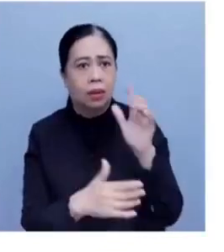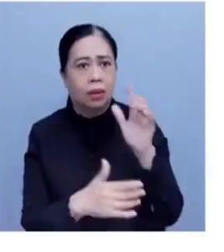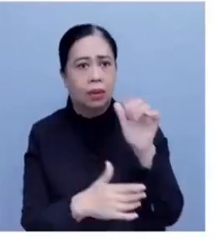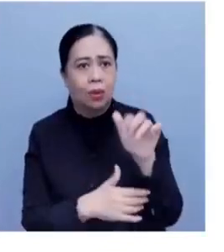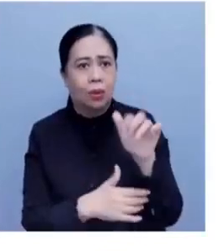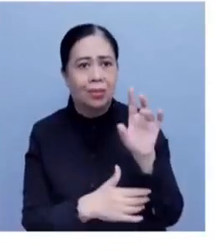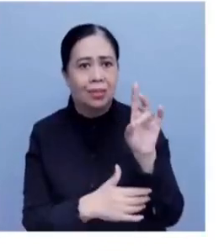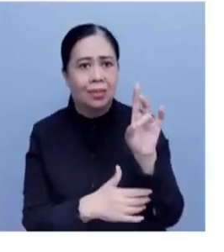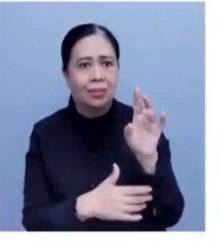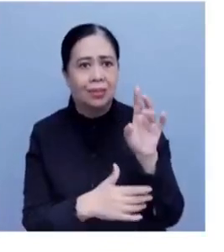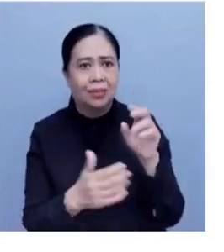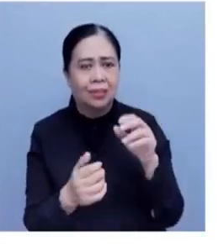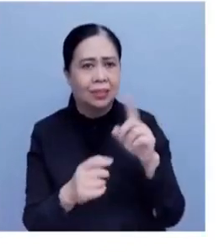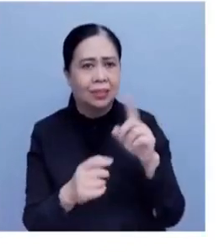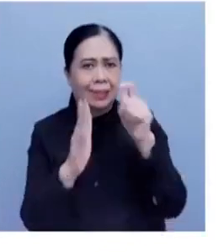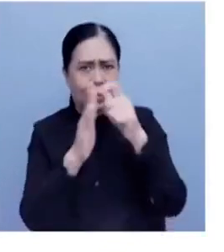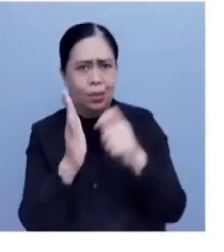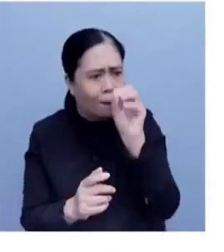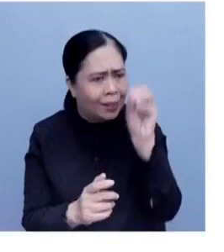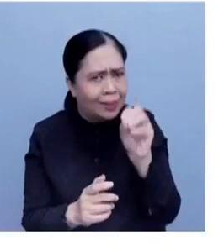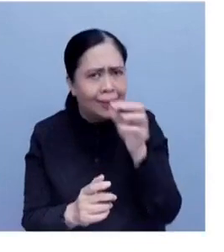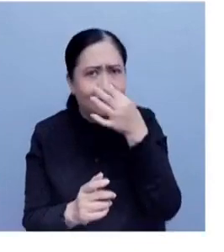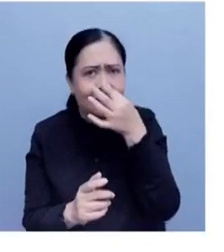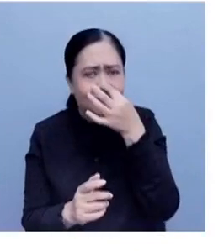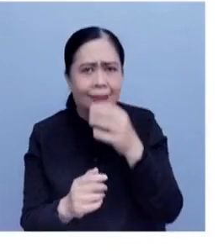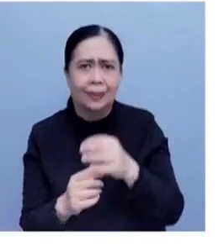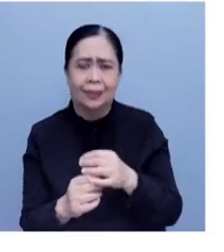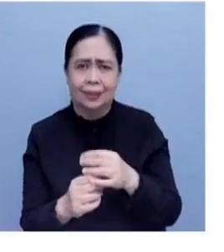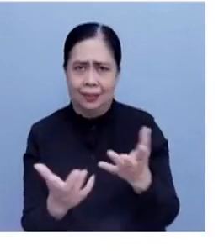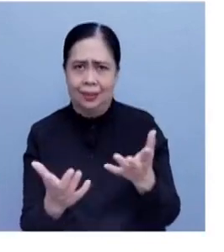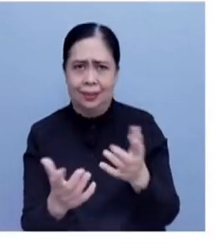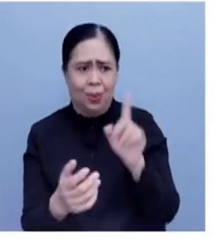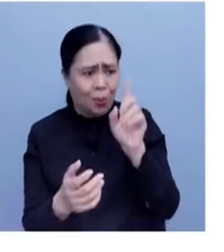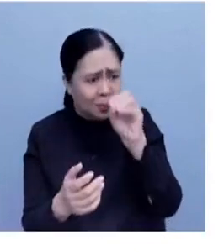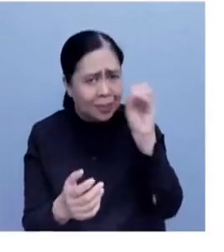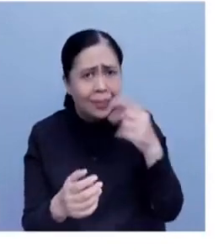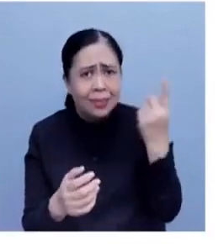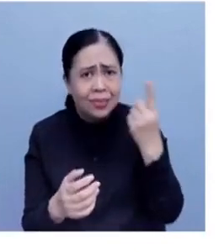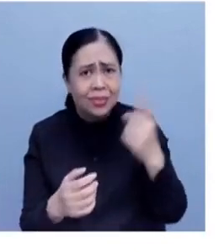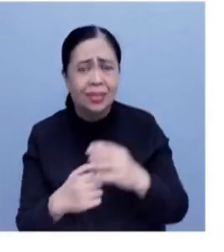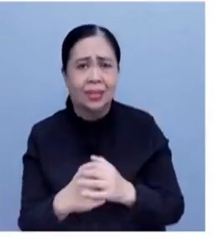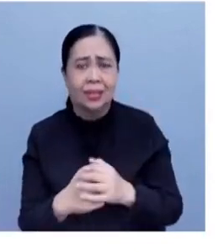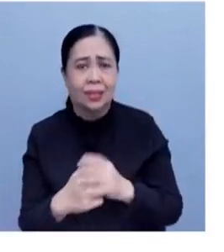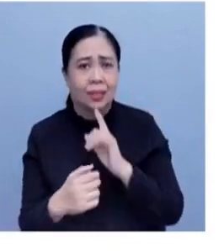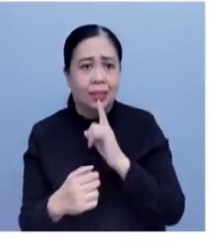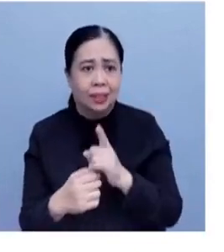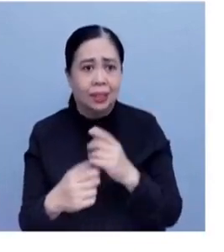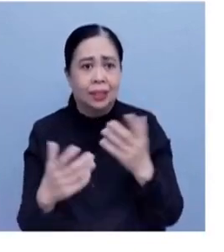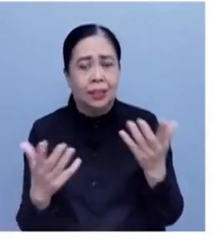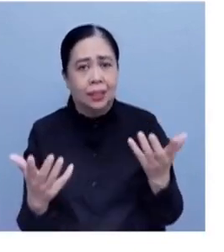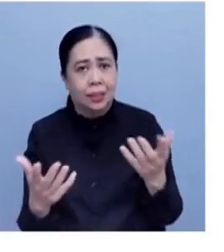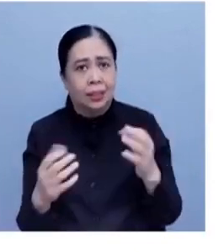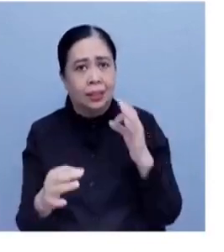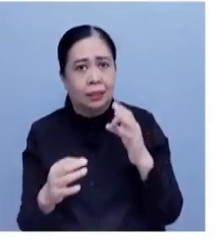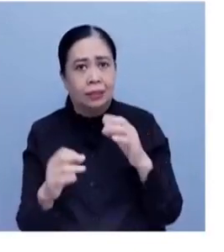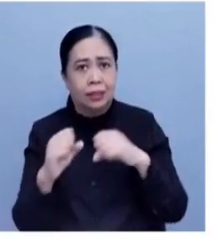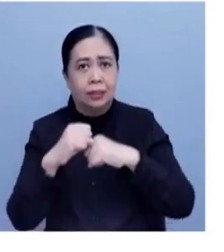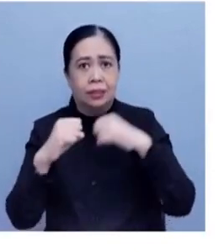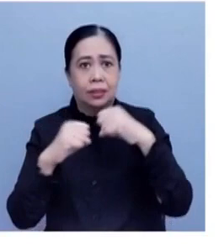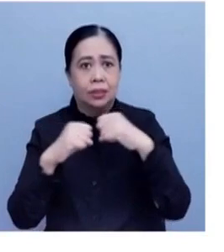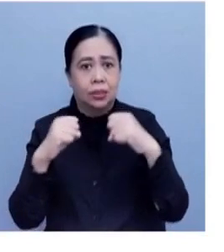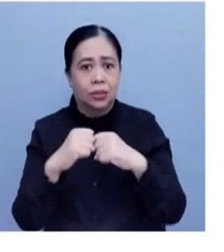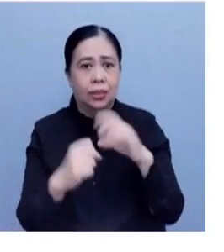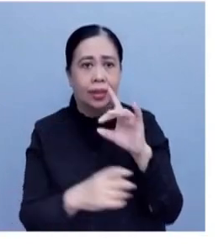5.7 trillion? Less than 1%. And less than 1%. Mm-mm. In fact, infrastructure is